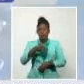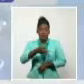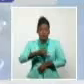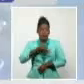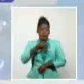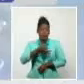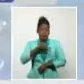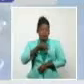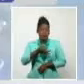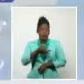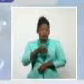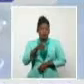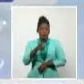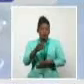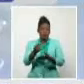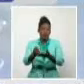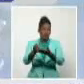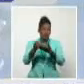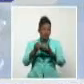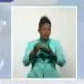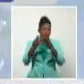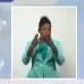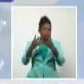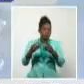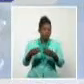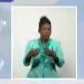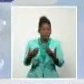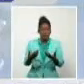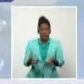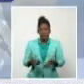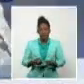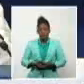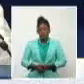positive rate below 5.